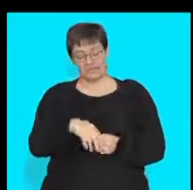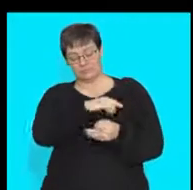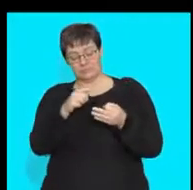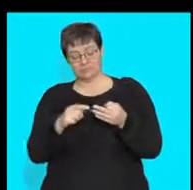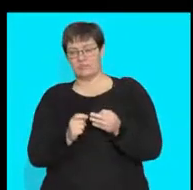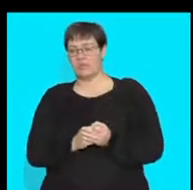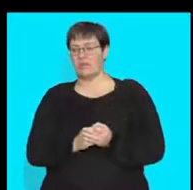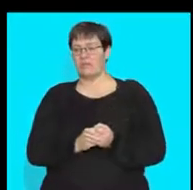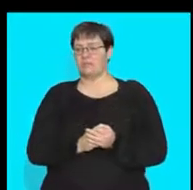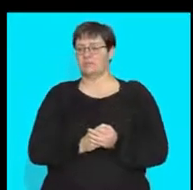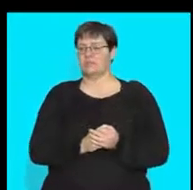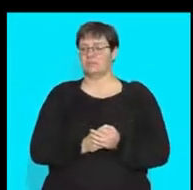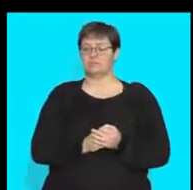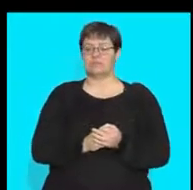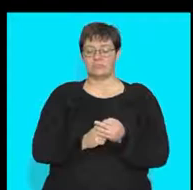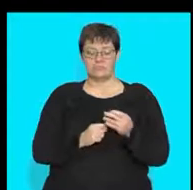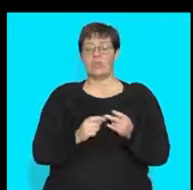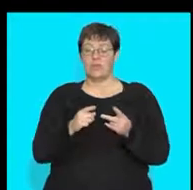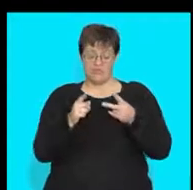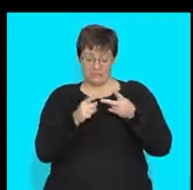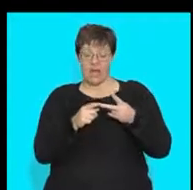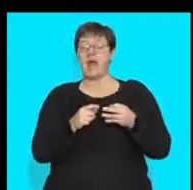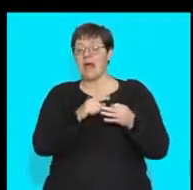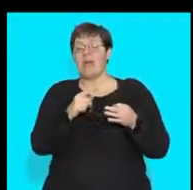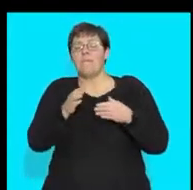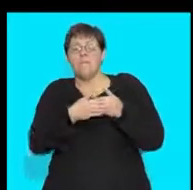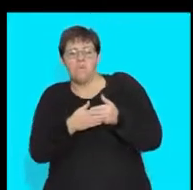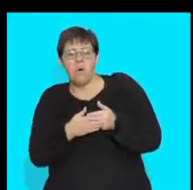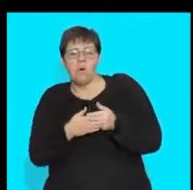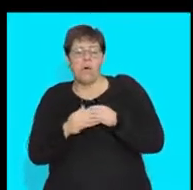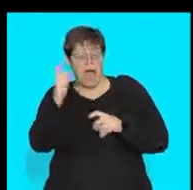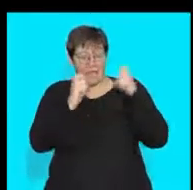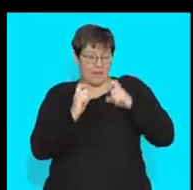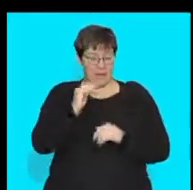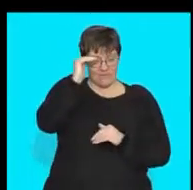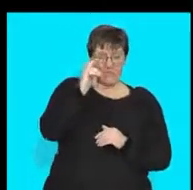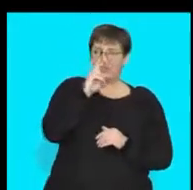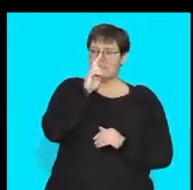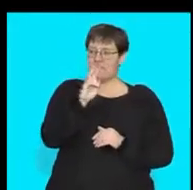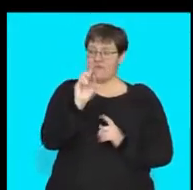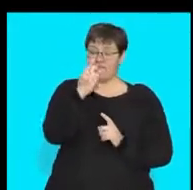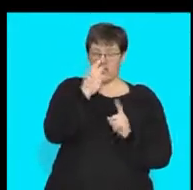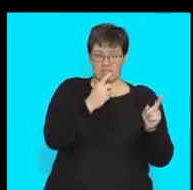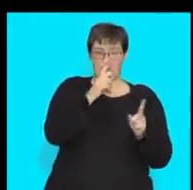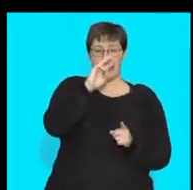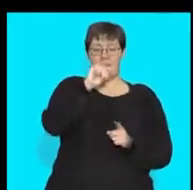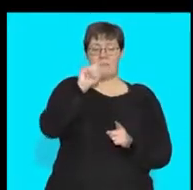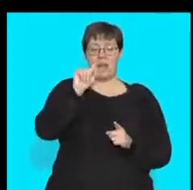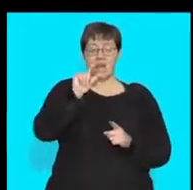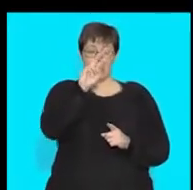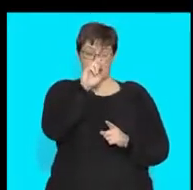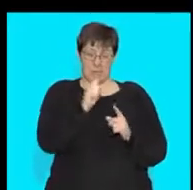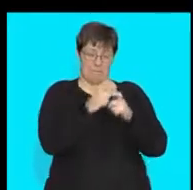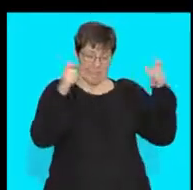the second way in which it amplifies sound is if you look at the ossicles, you will see that the first one, the malleus,